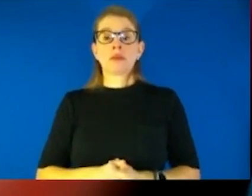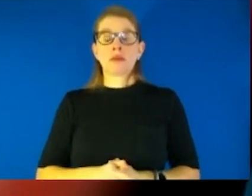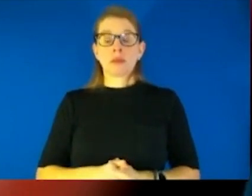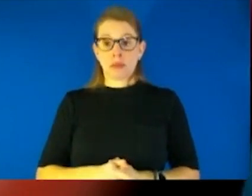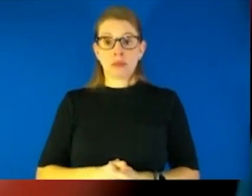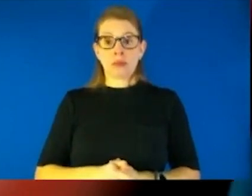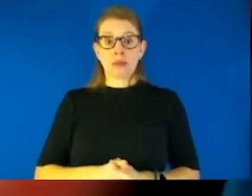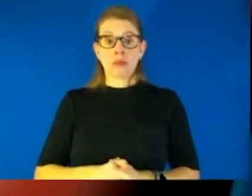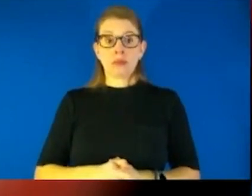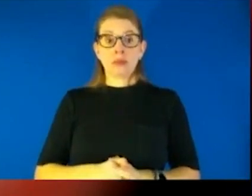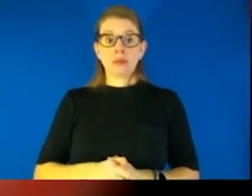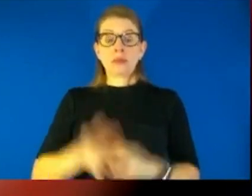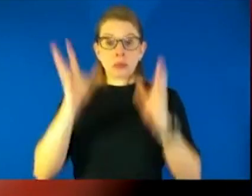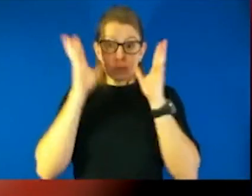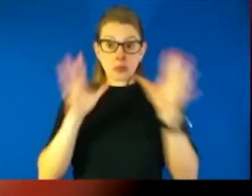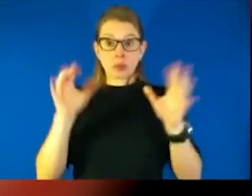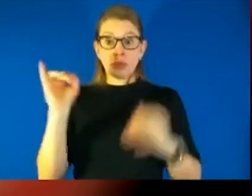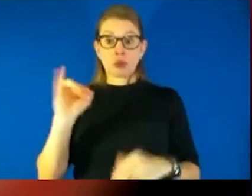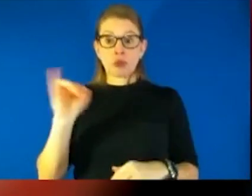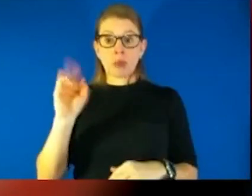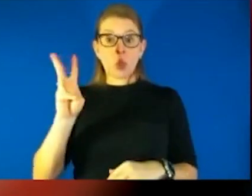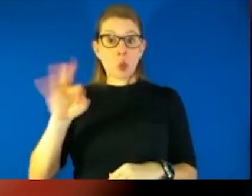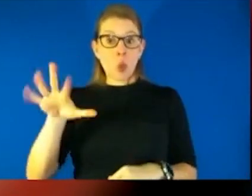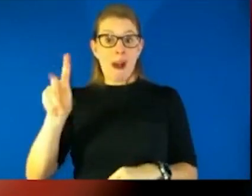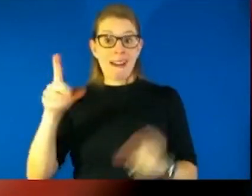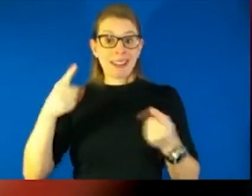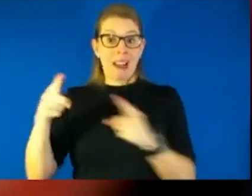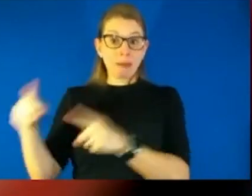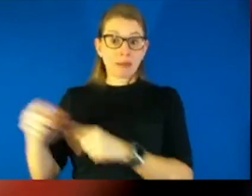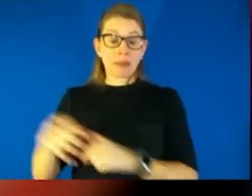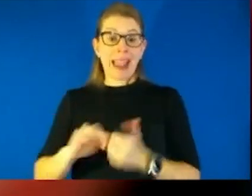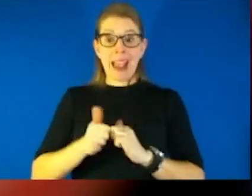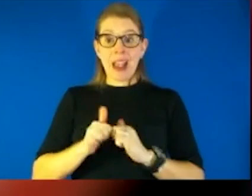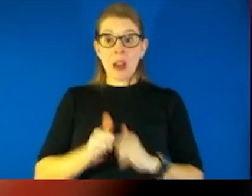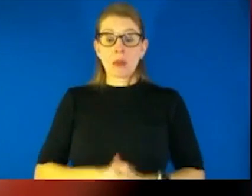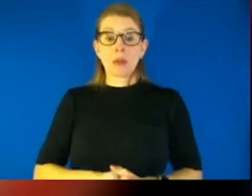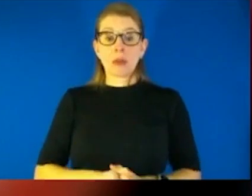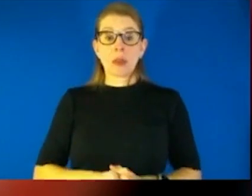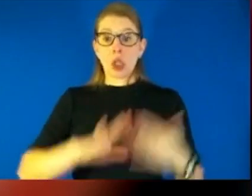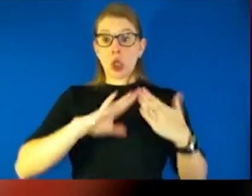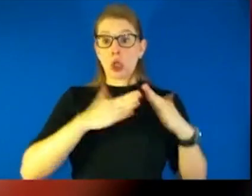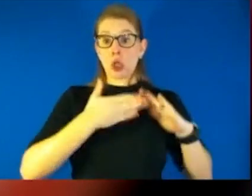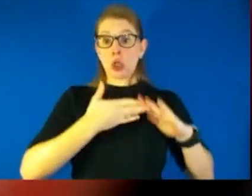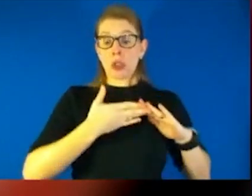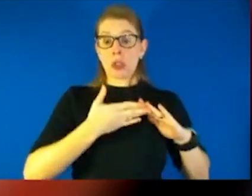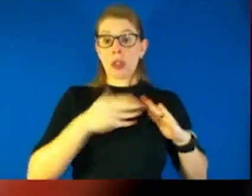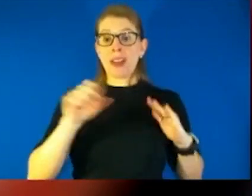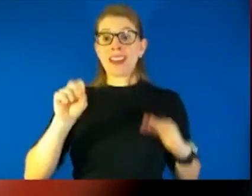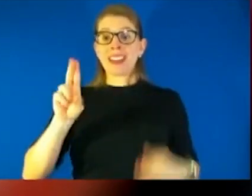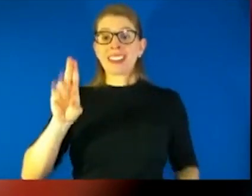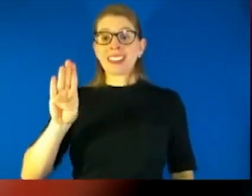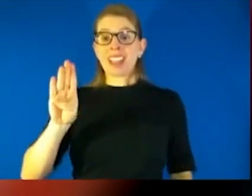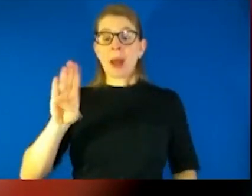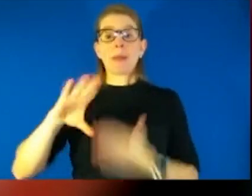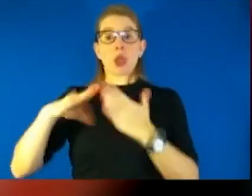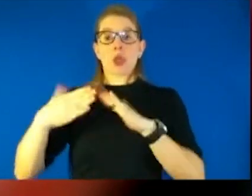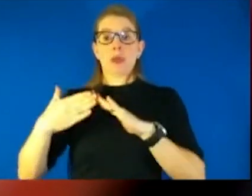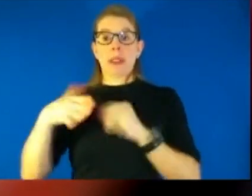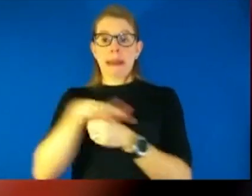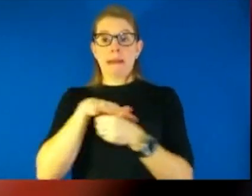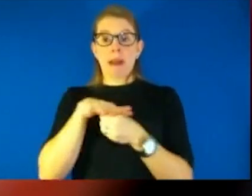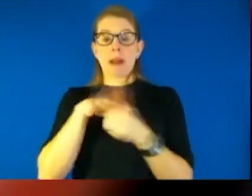deer infection in the wild is in urban, suburban areas compared to